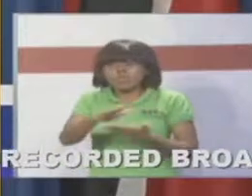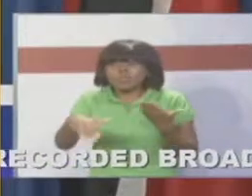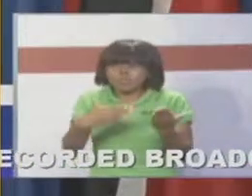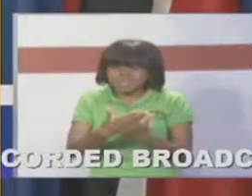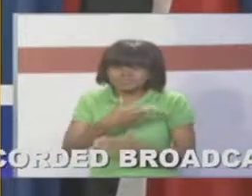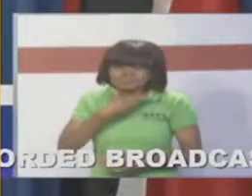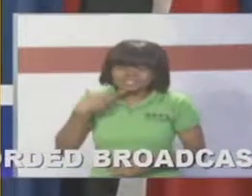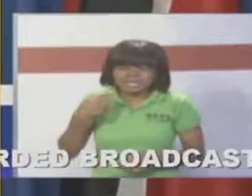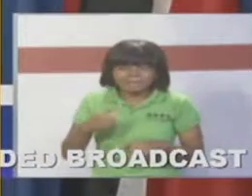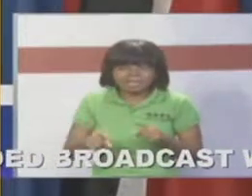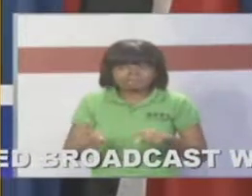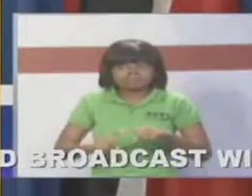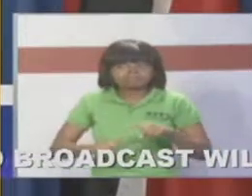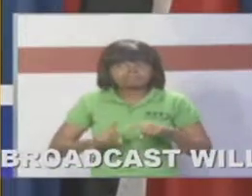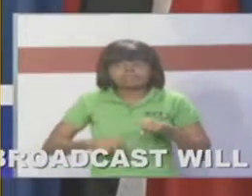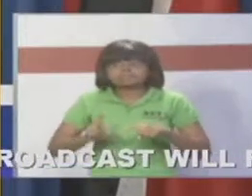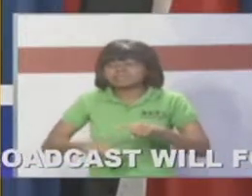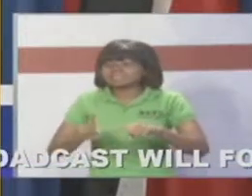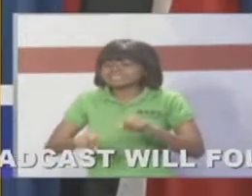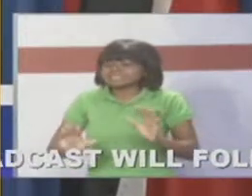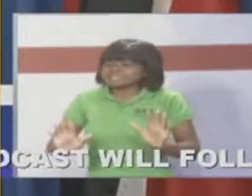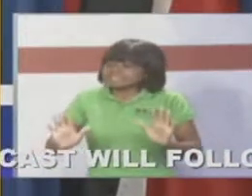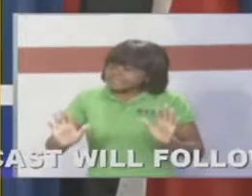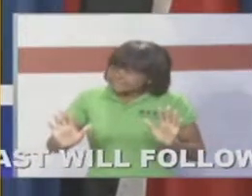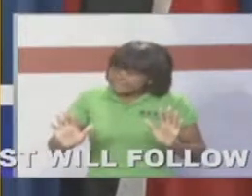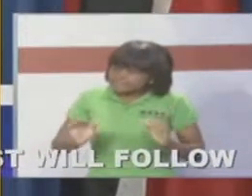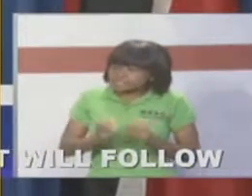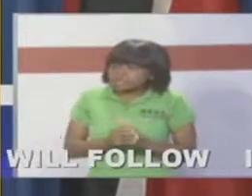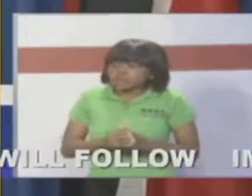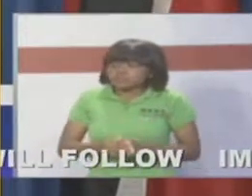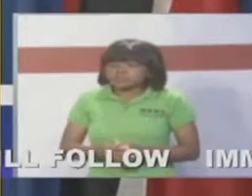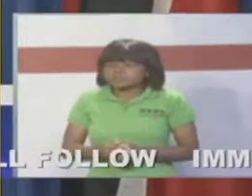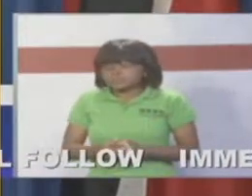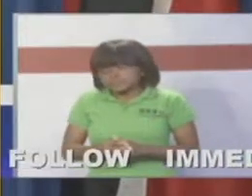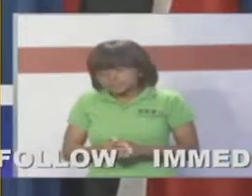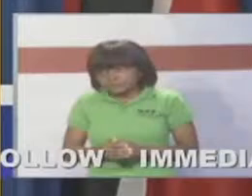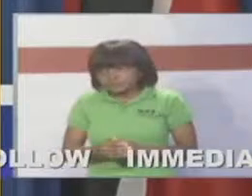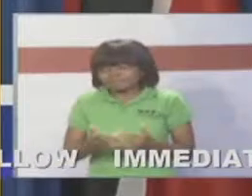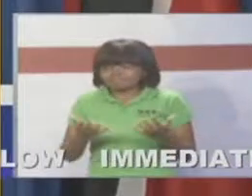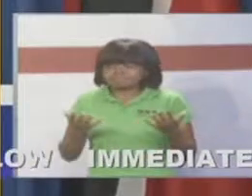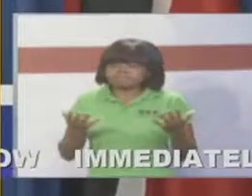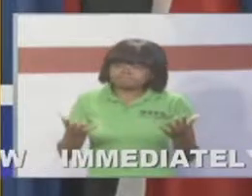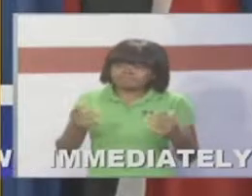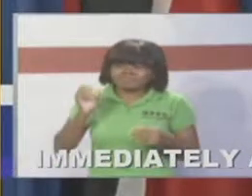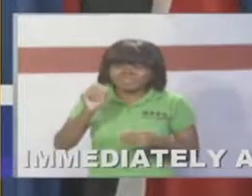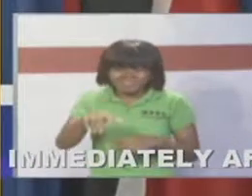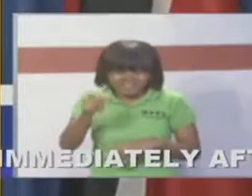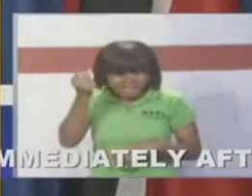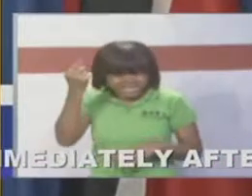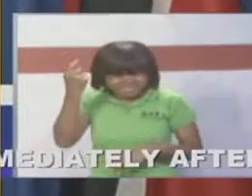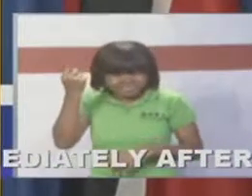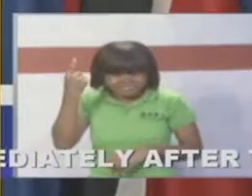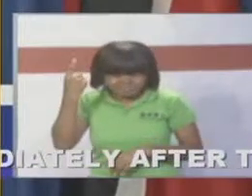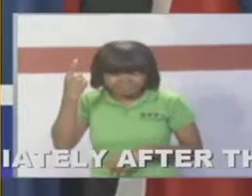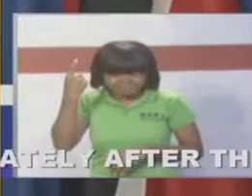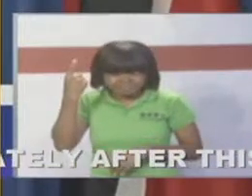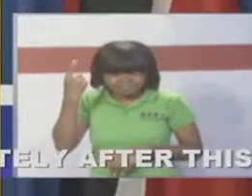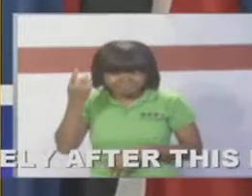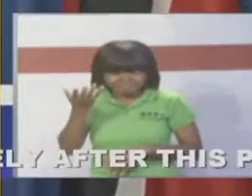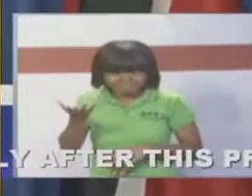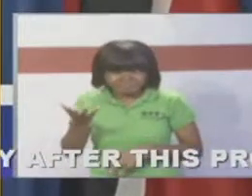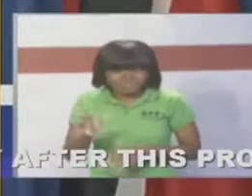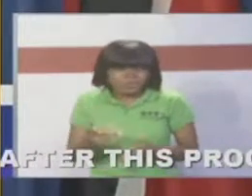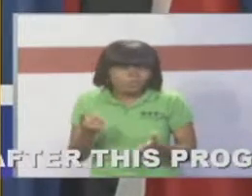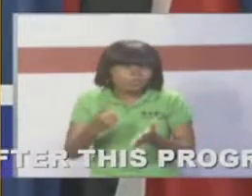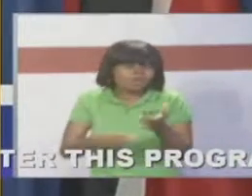And you know, you have to understand the consequences of opening up here, opening up